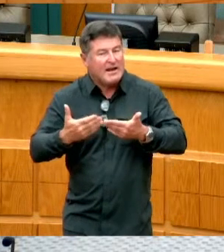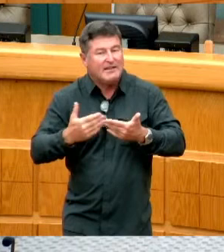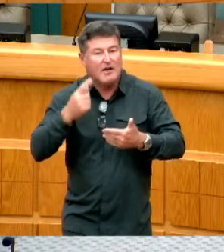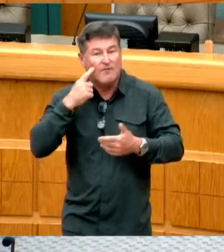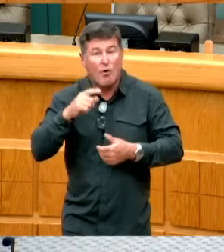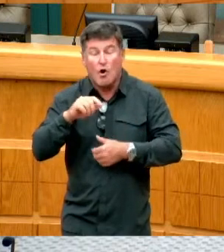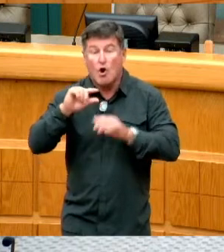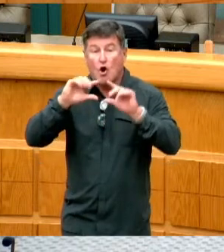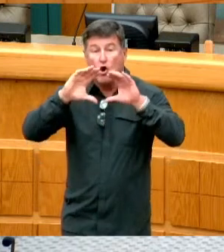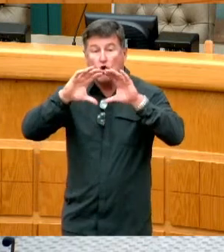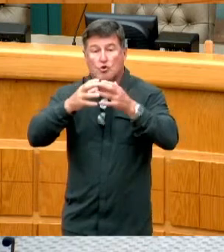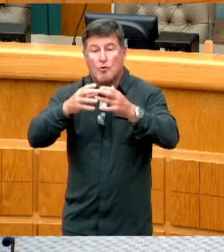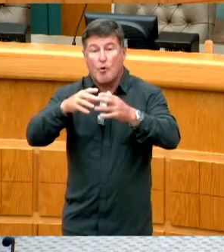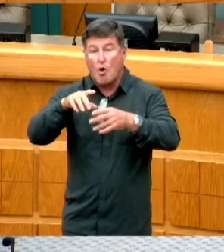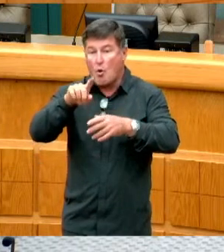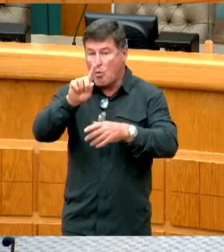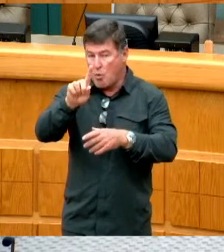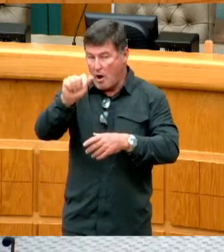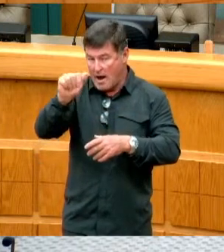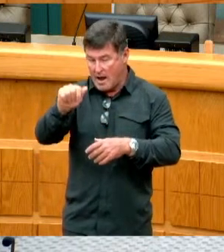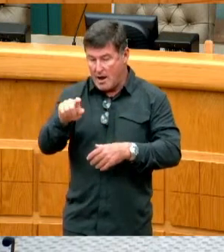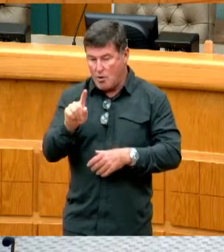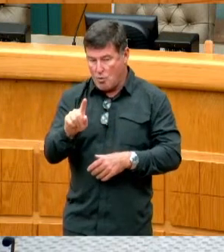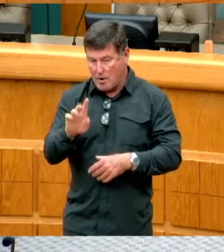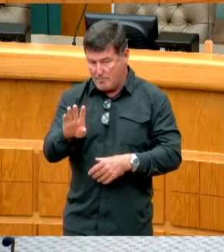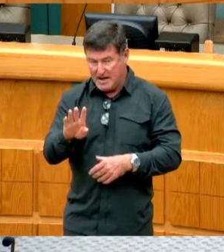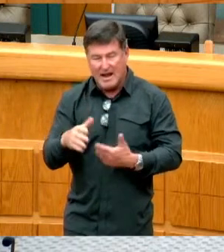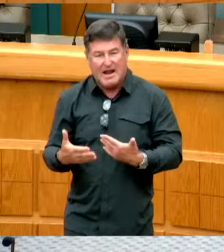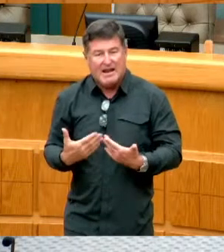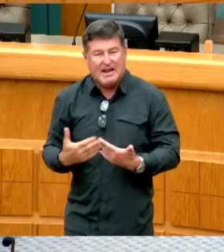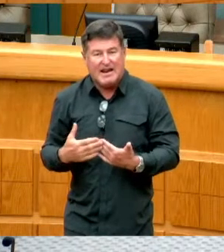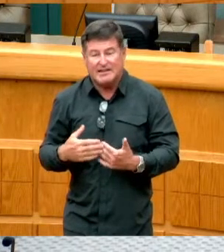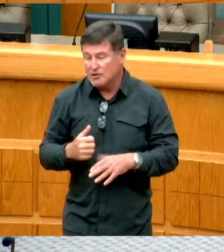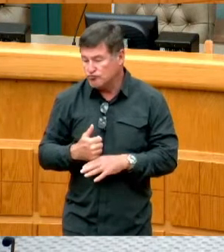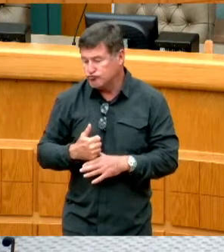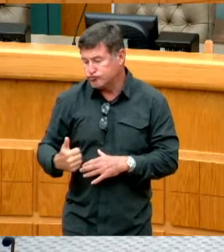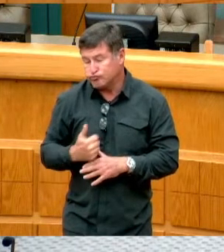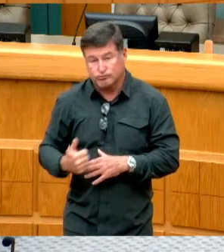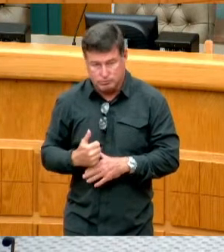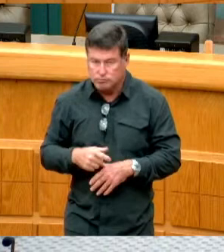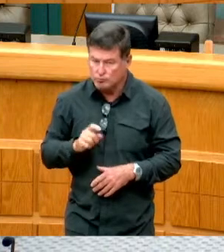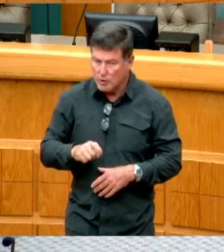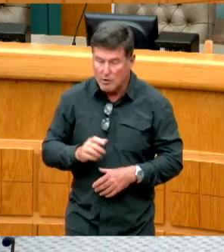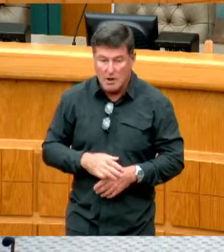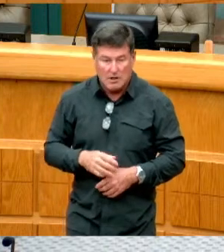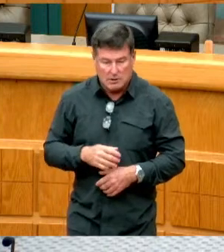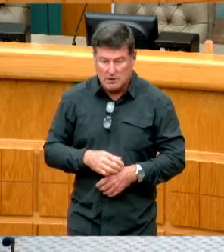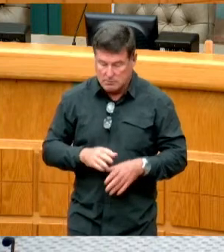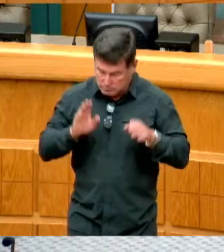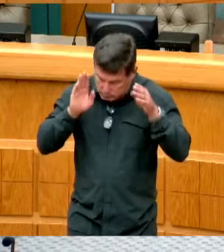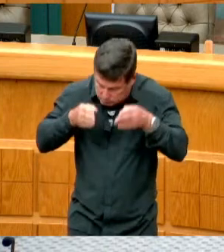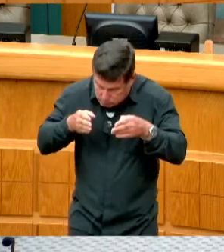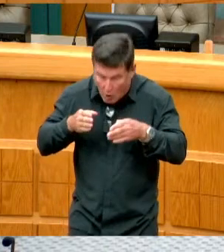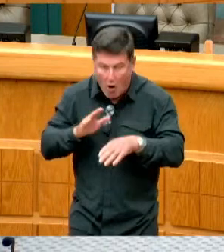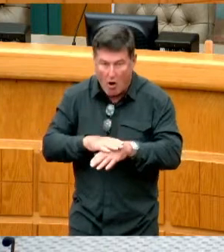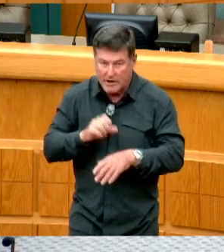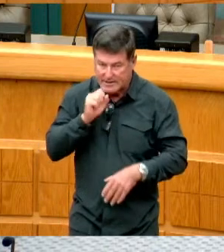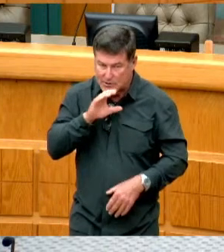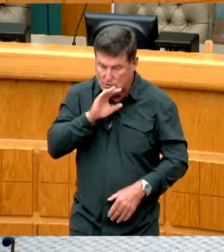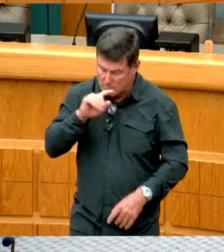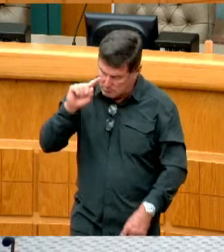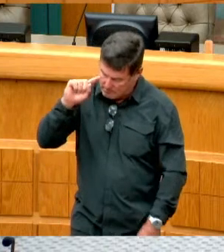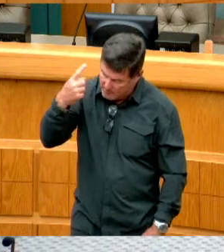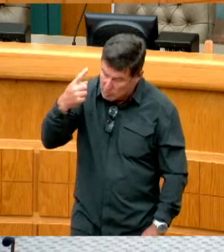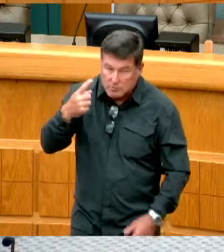vaccinated as quickly as possible. Serving our senior citizens is our top priority. And